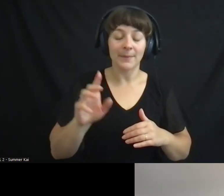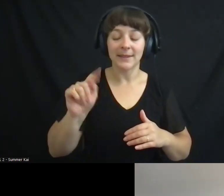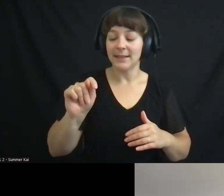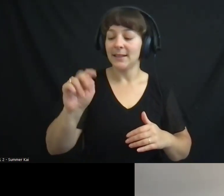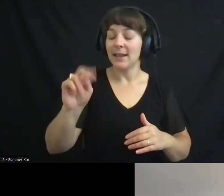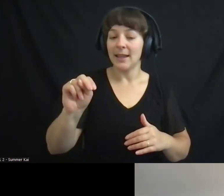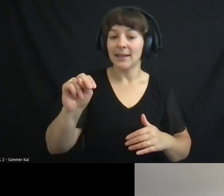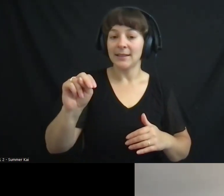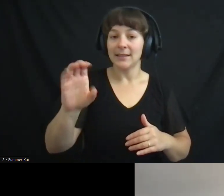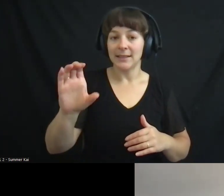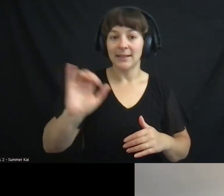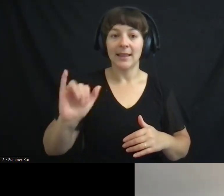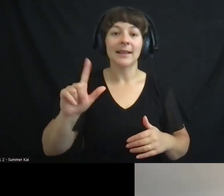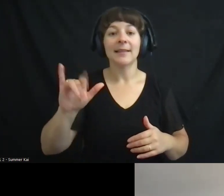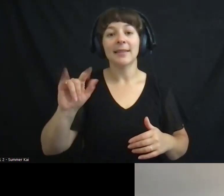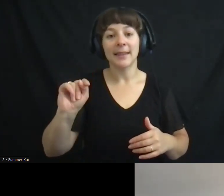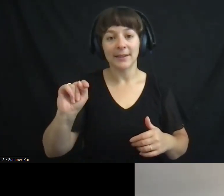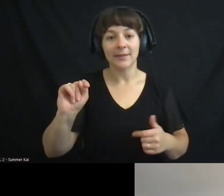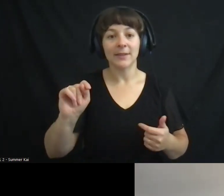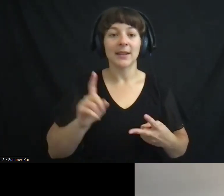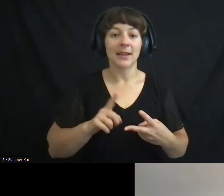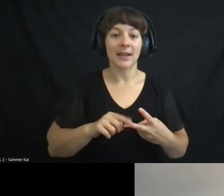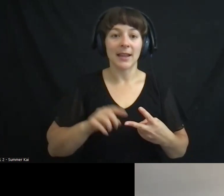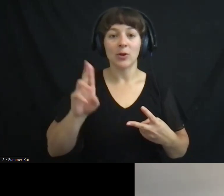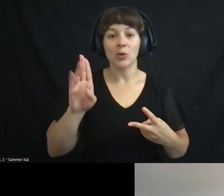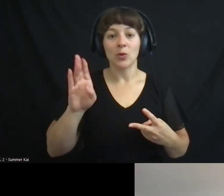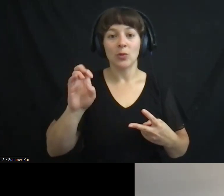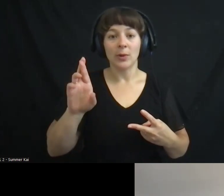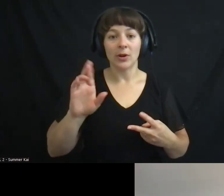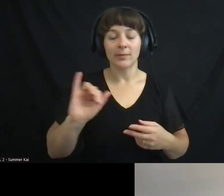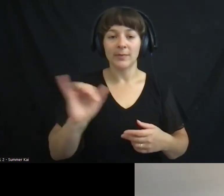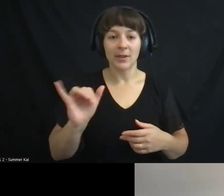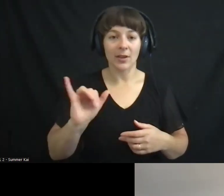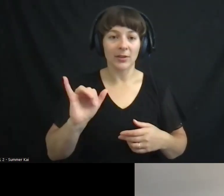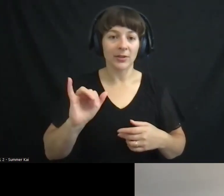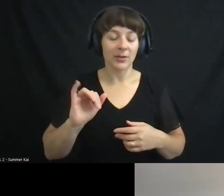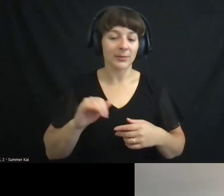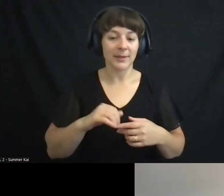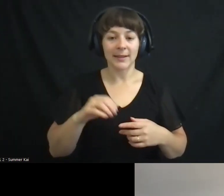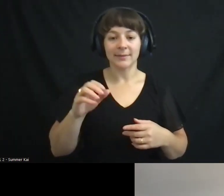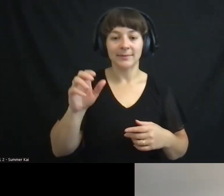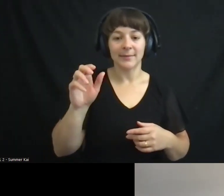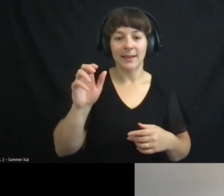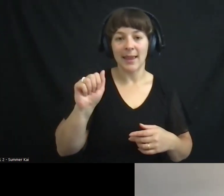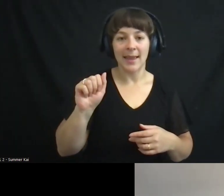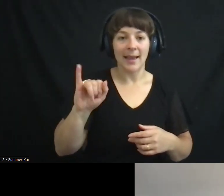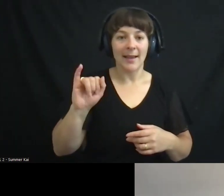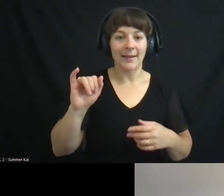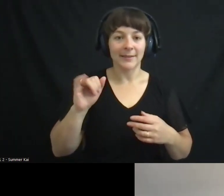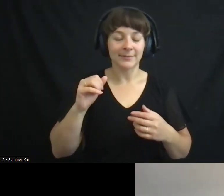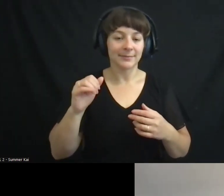TNCs like Lyft and Uber, as well as autonomous vehicles. We got a presentation from